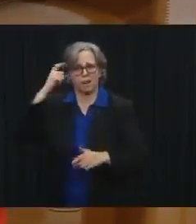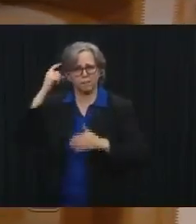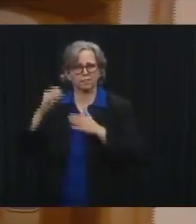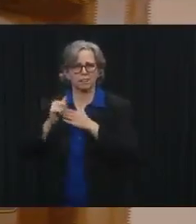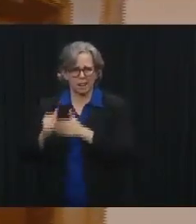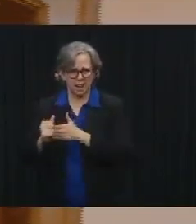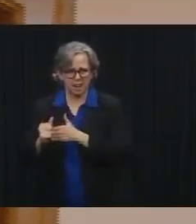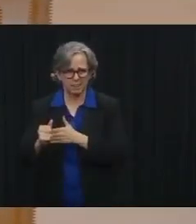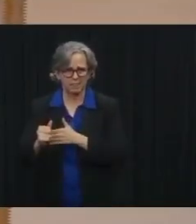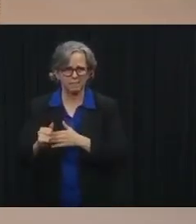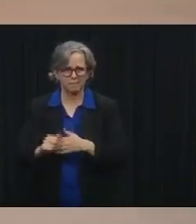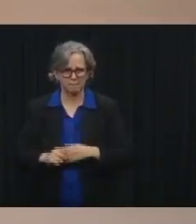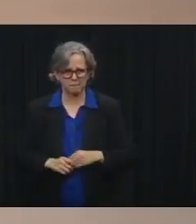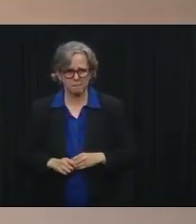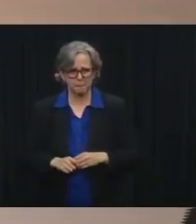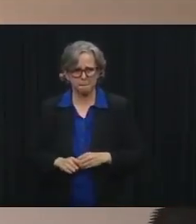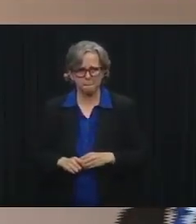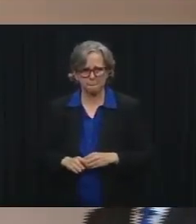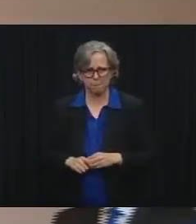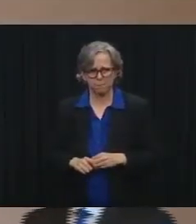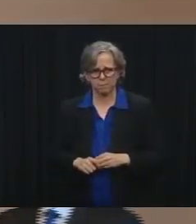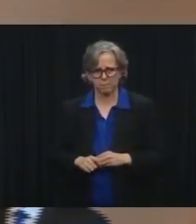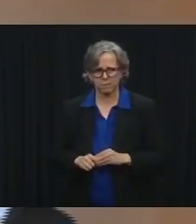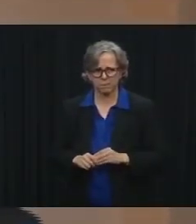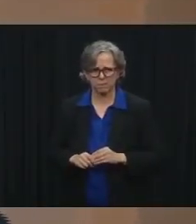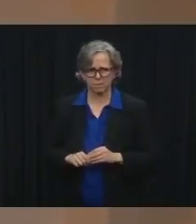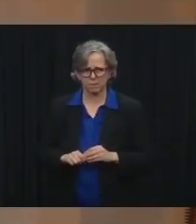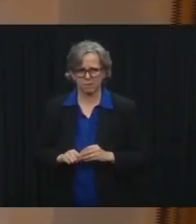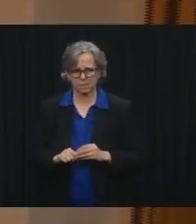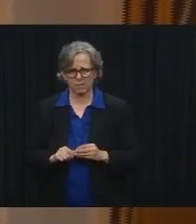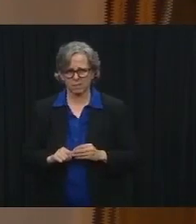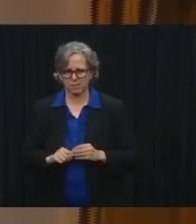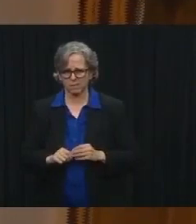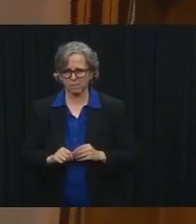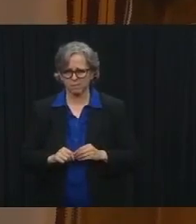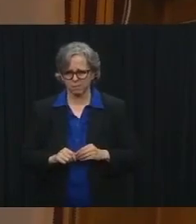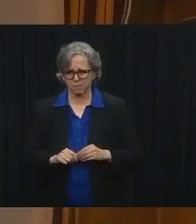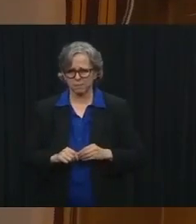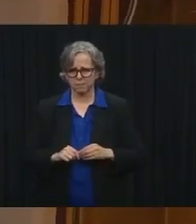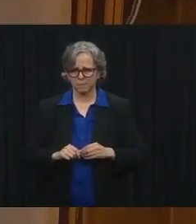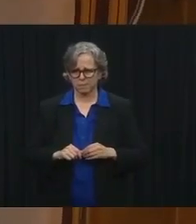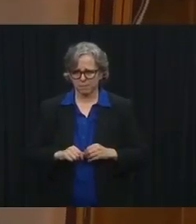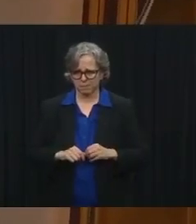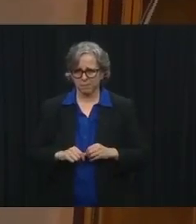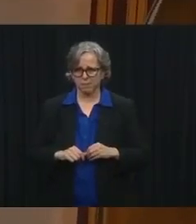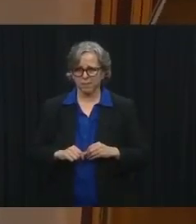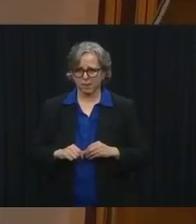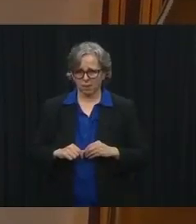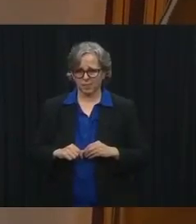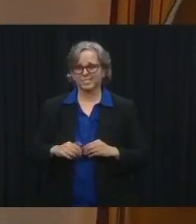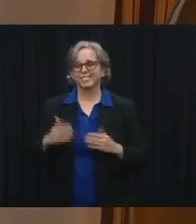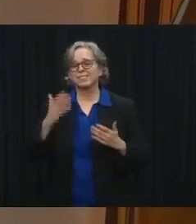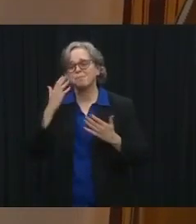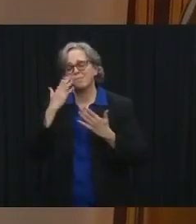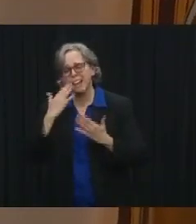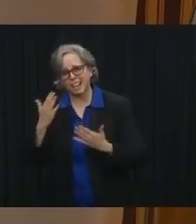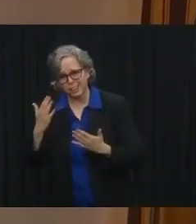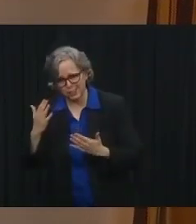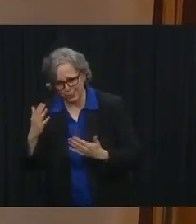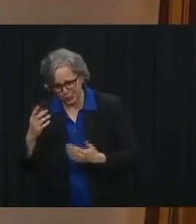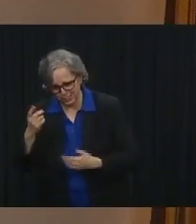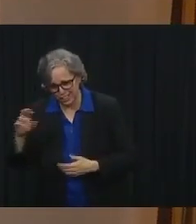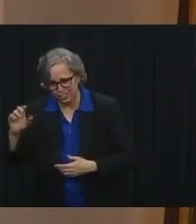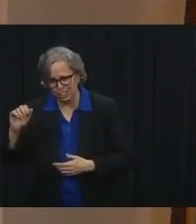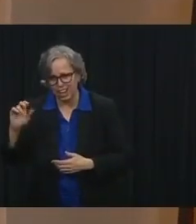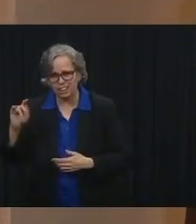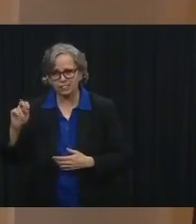Well, thank you, Governor and Dr. Acton. I was thinking as we were getting ready to start today, I was